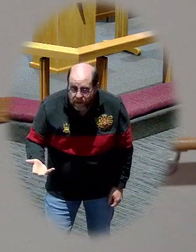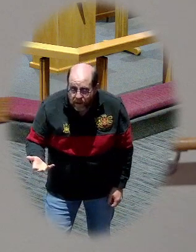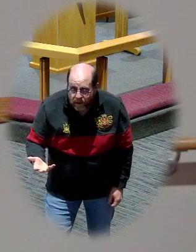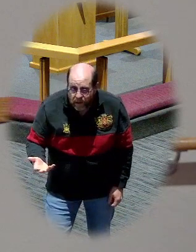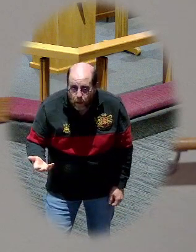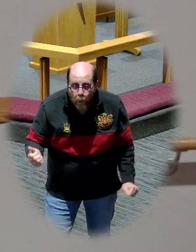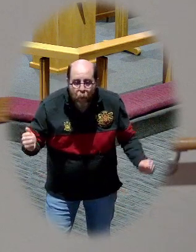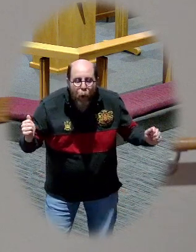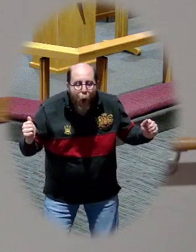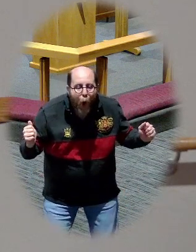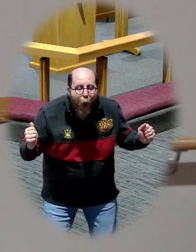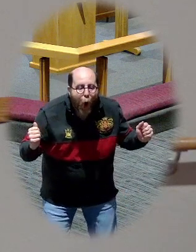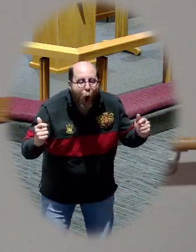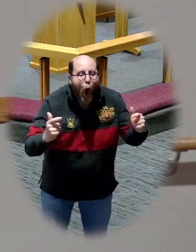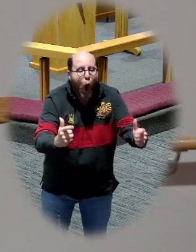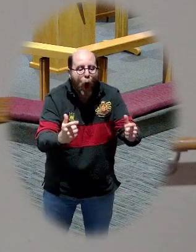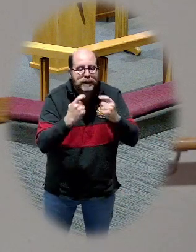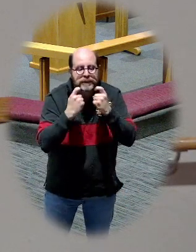We're all sinners.